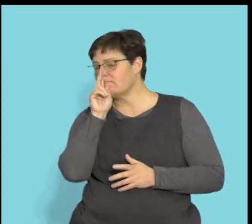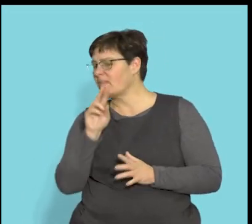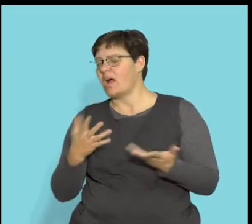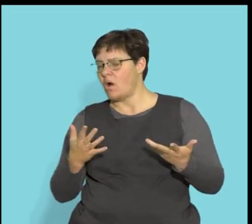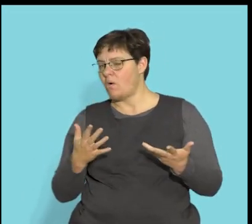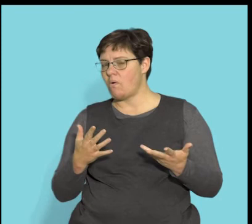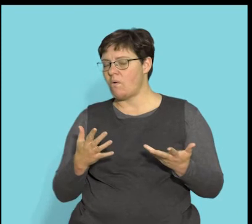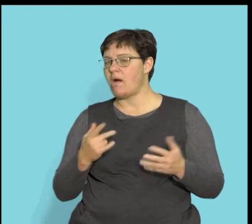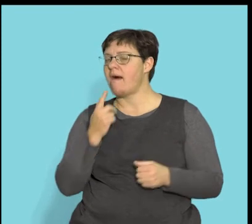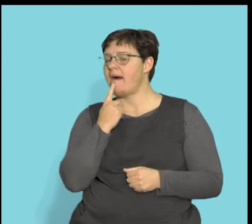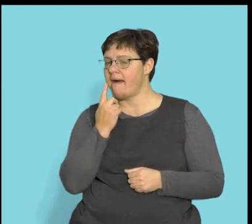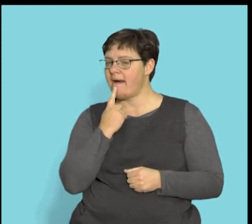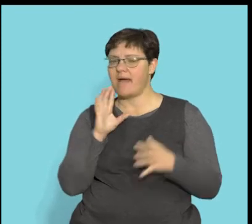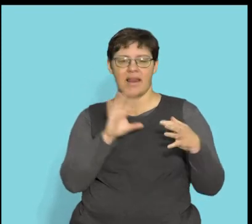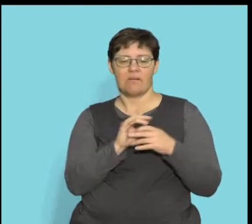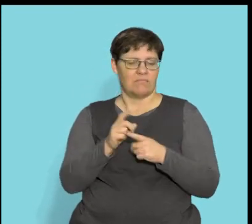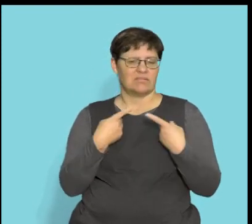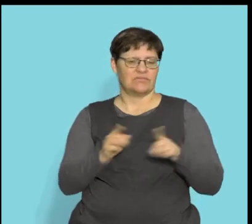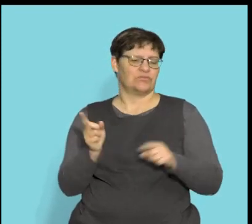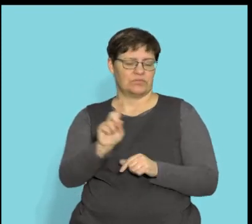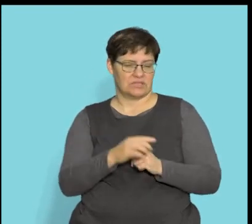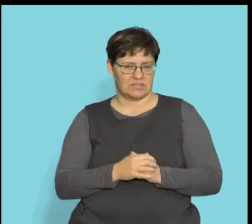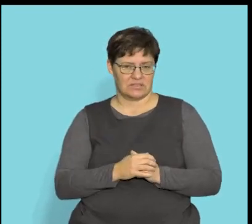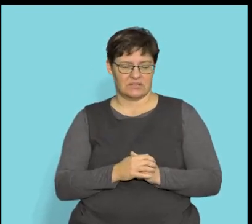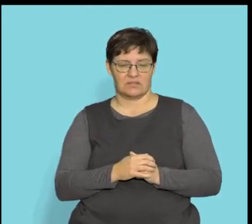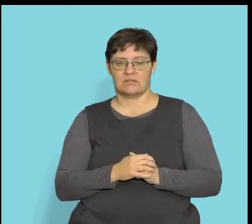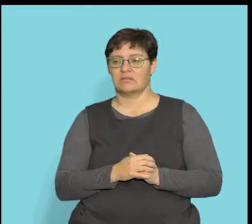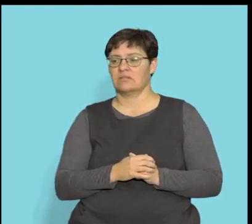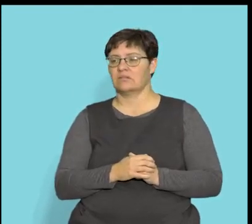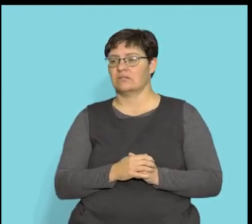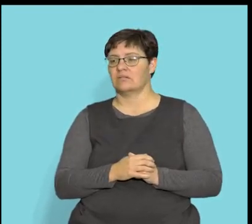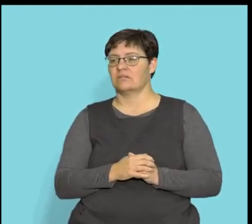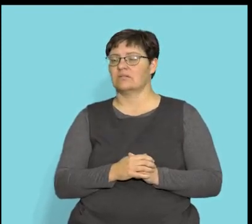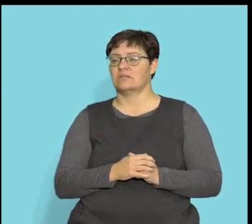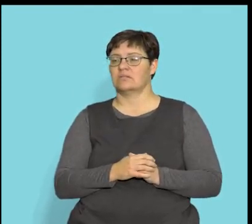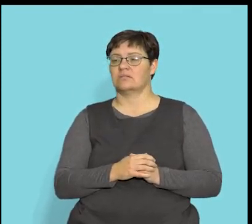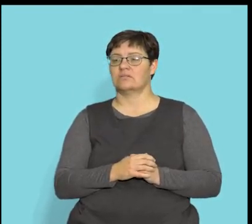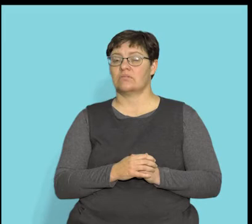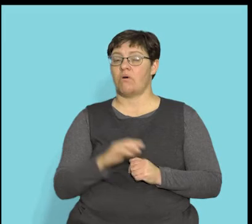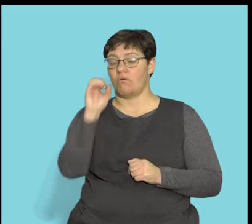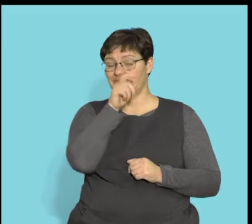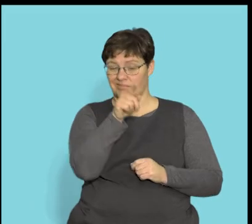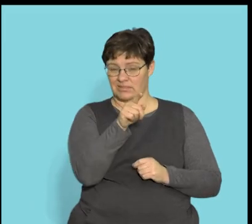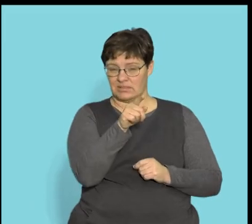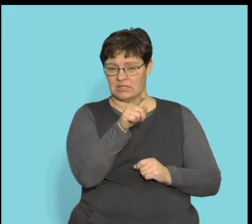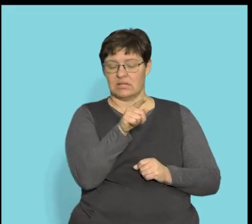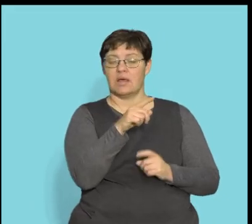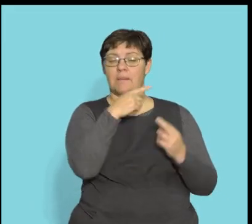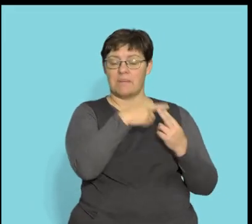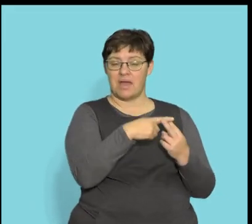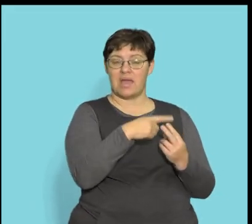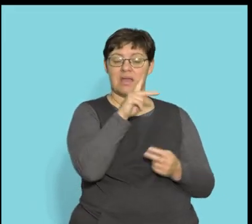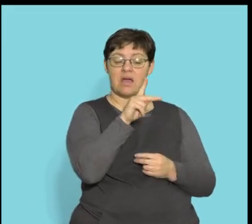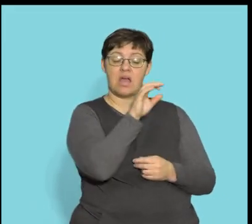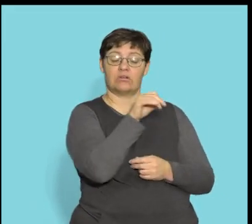Also, one way to see what the link is to maybe see what the difference is. So the initial volume is pi r squared times the height, but this